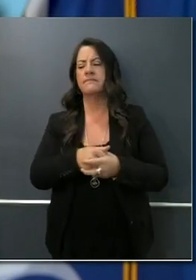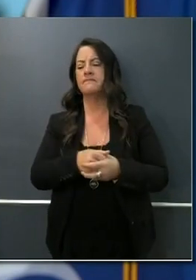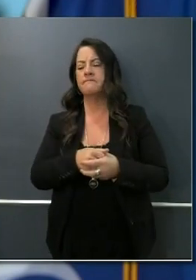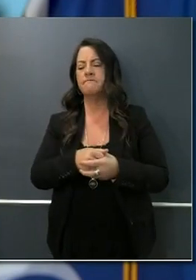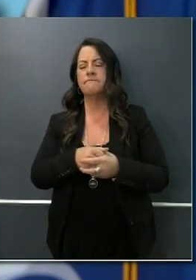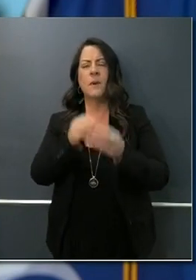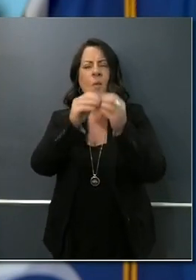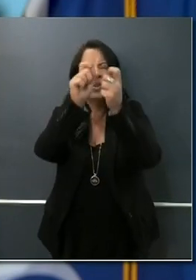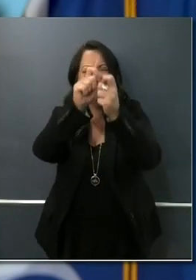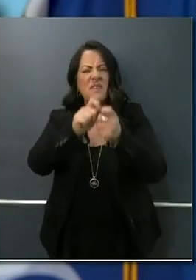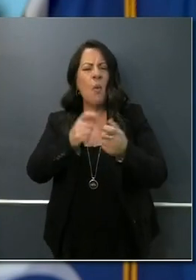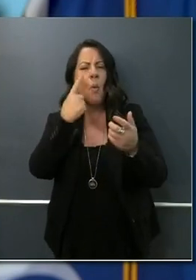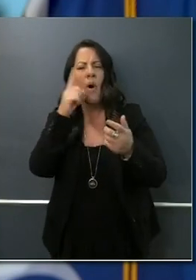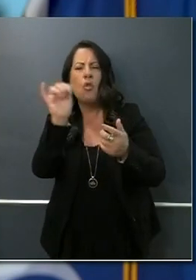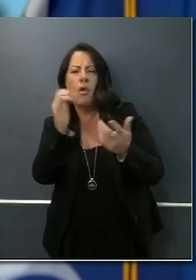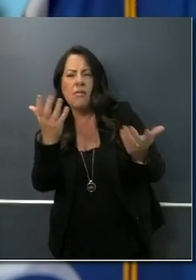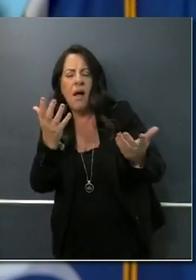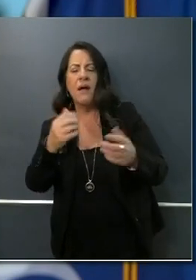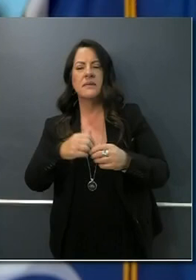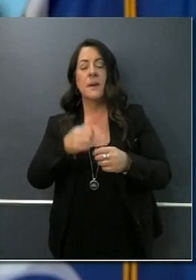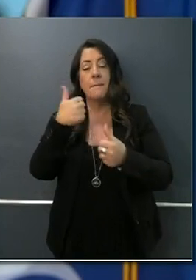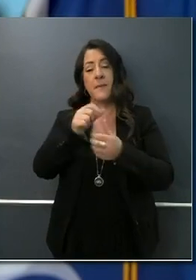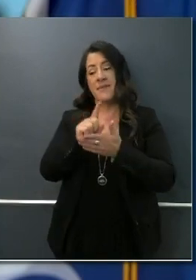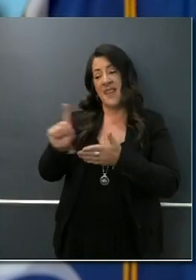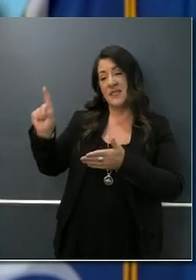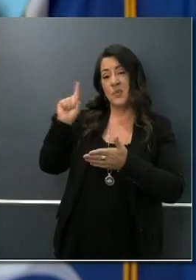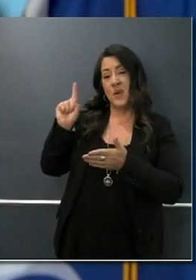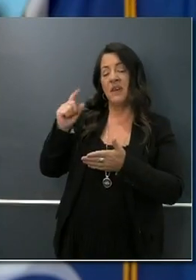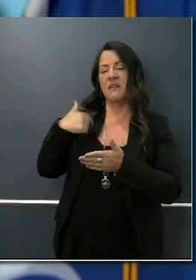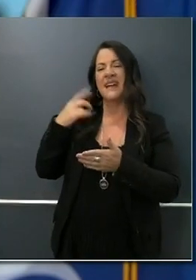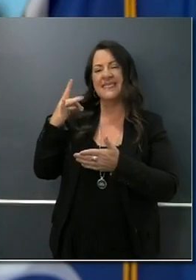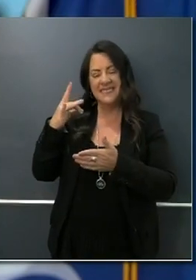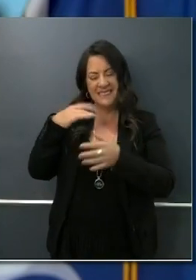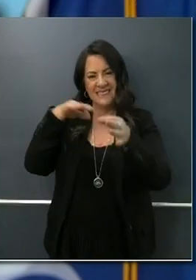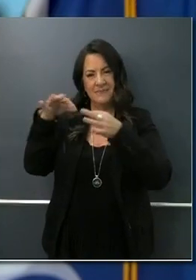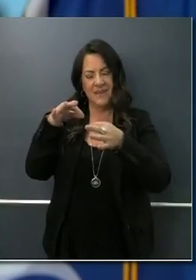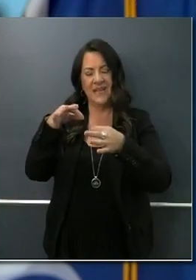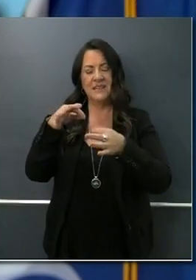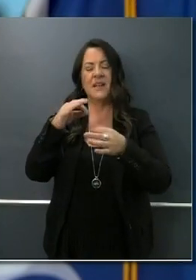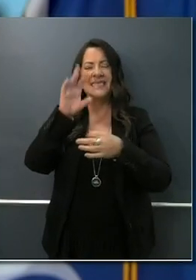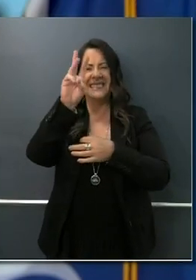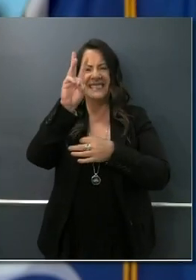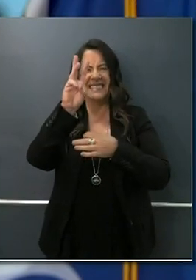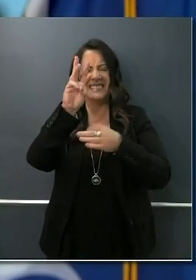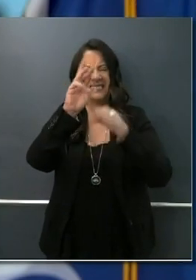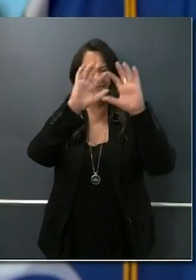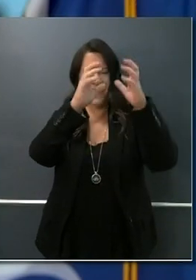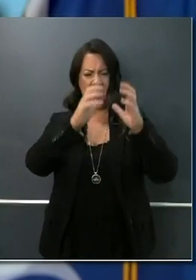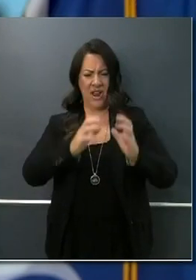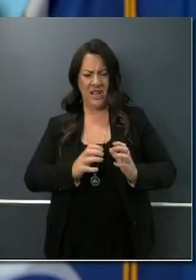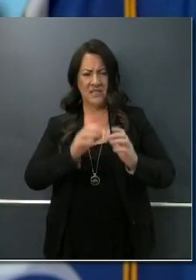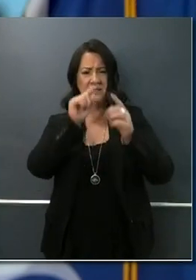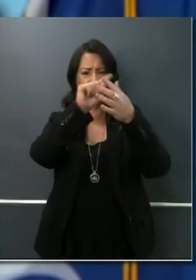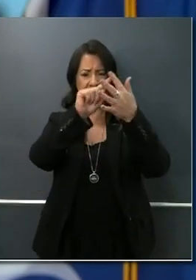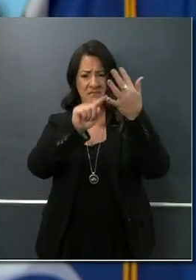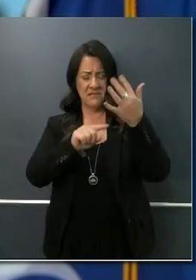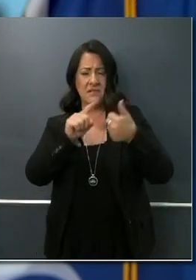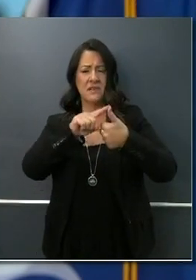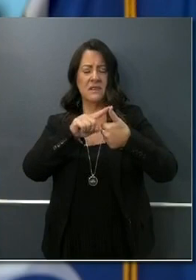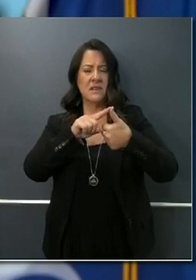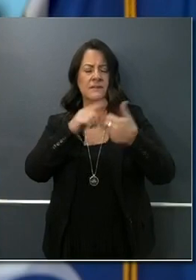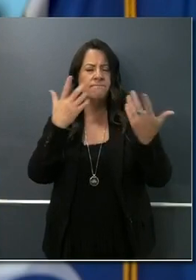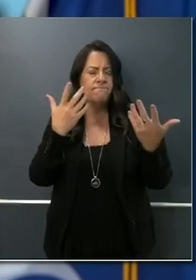laid out details on one of our 6 indicators. That was on the issues of testing, on tracing, on tracking,